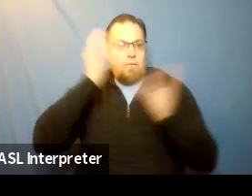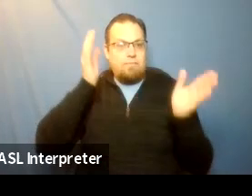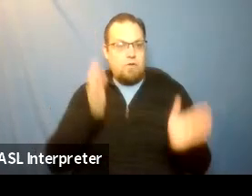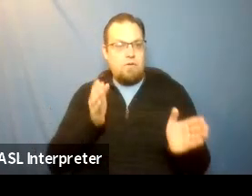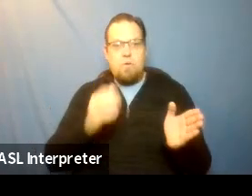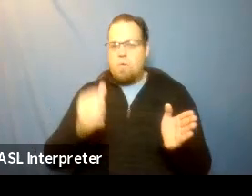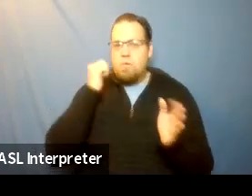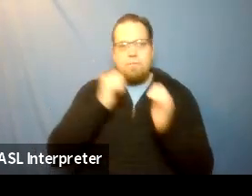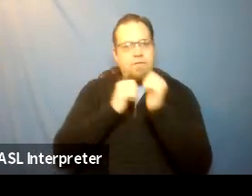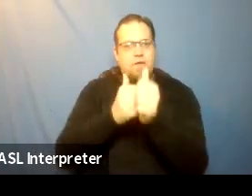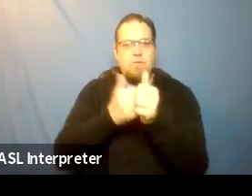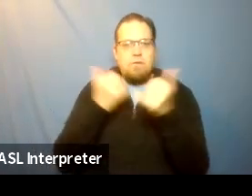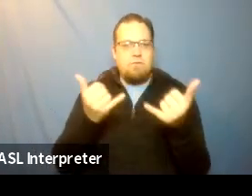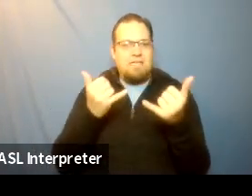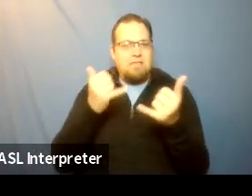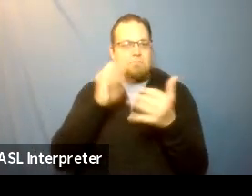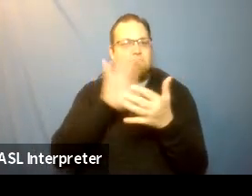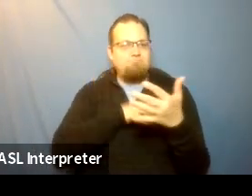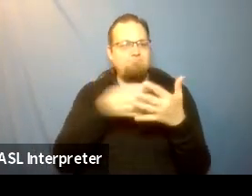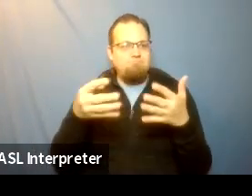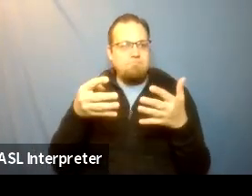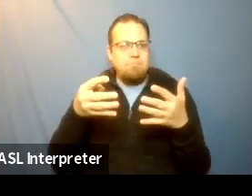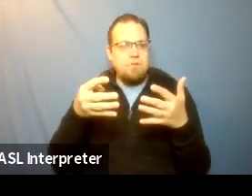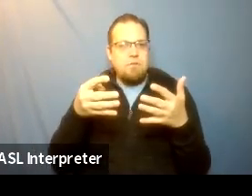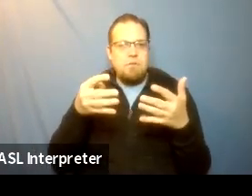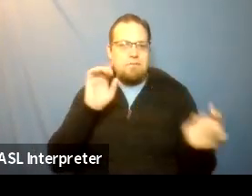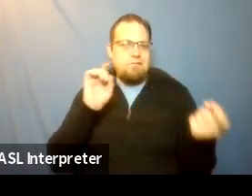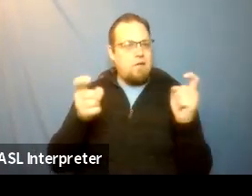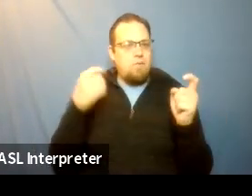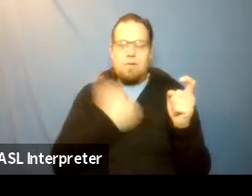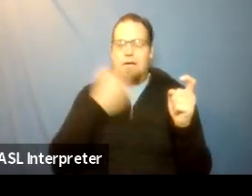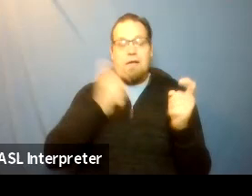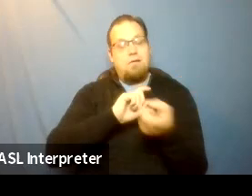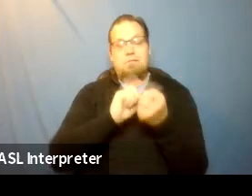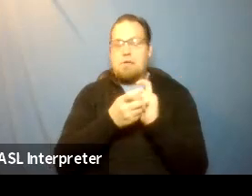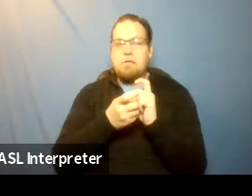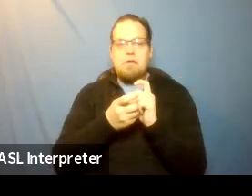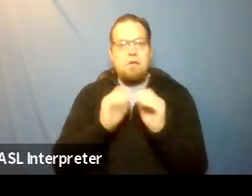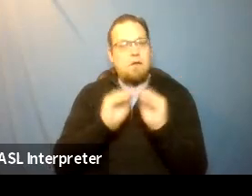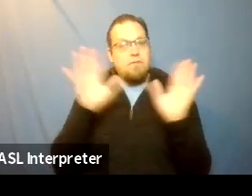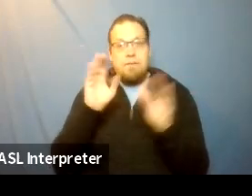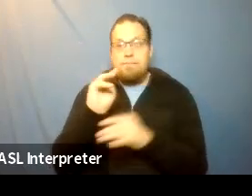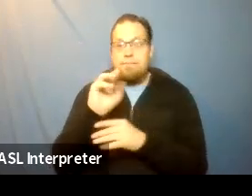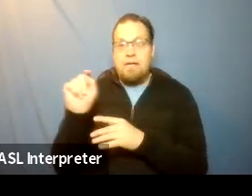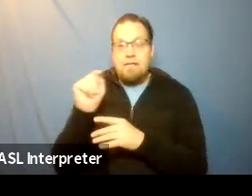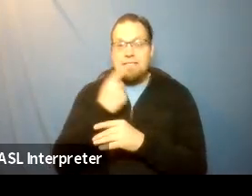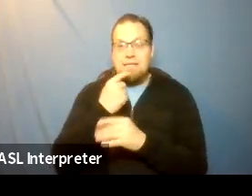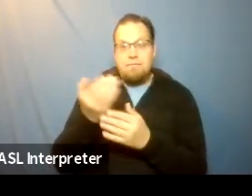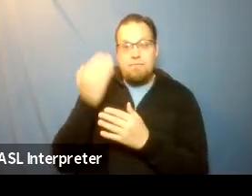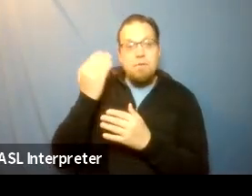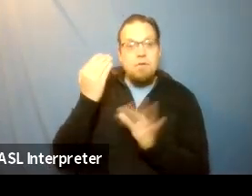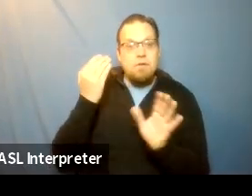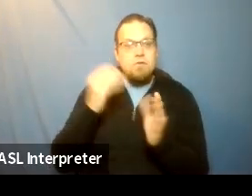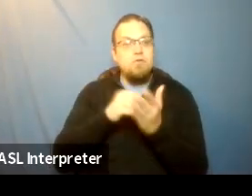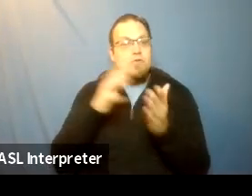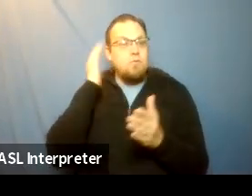going to be following their current schedule. We had to make some adjustments there. Obviously, as Matt stated earlier, students will either